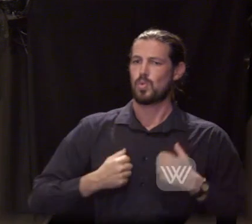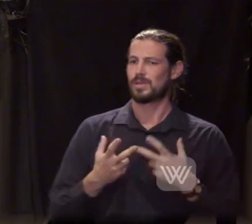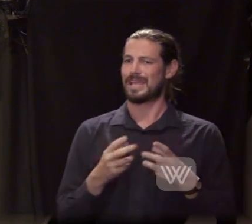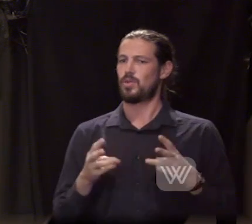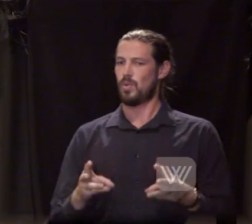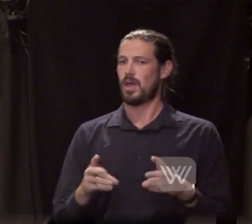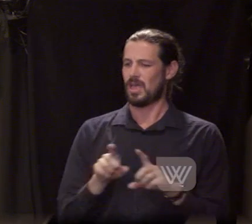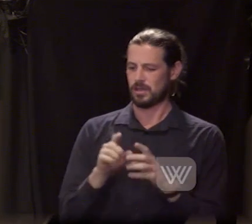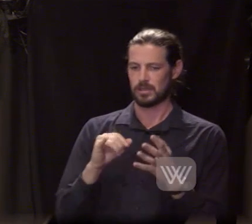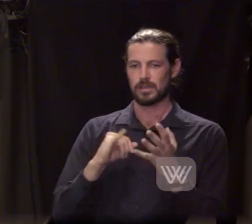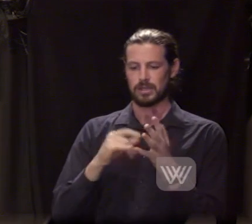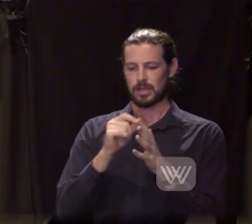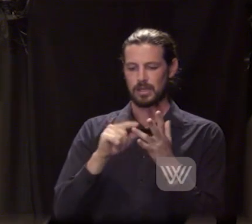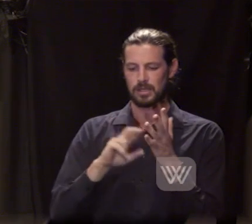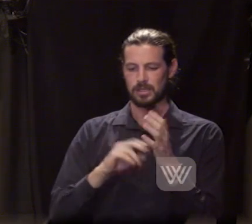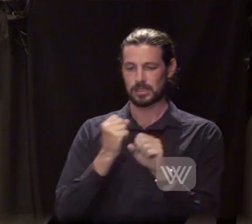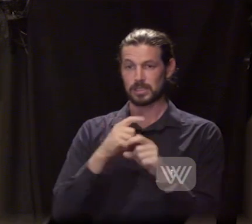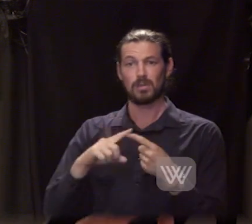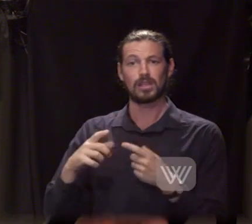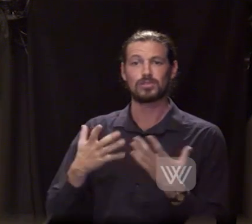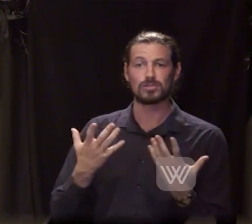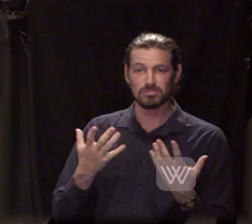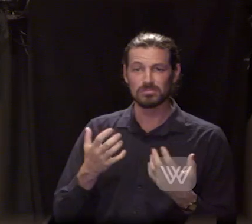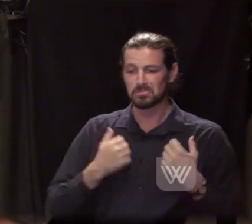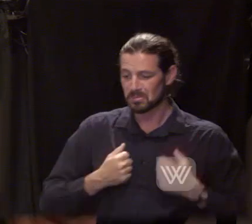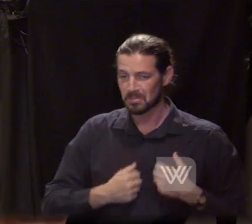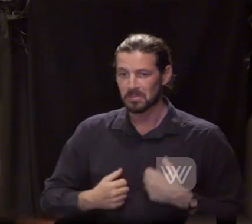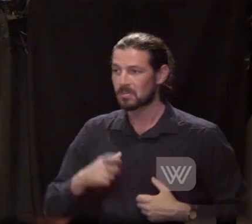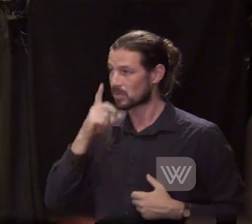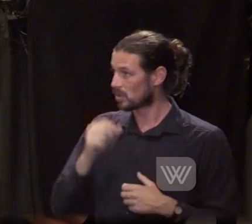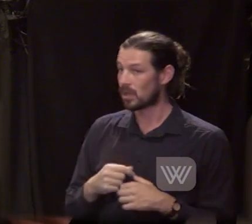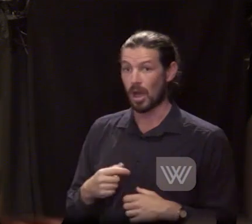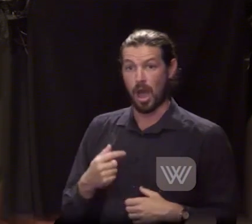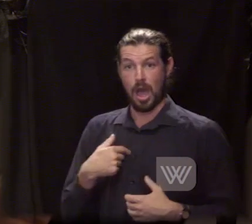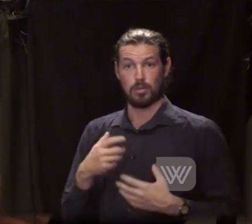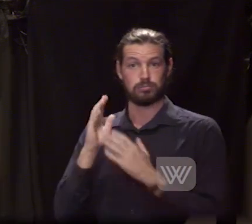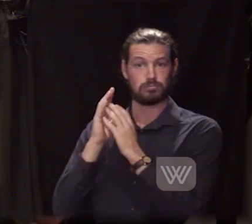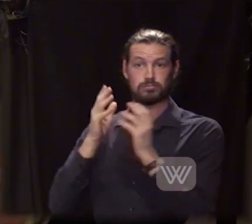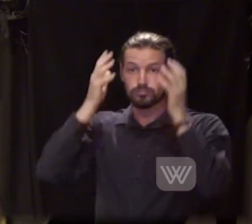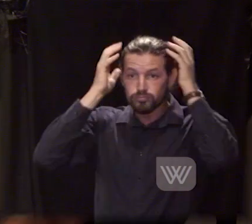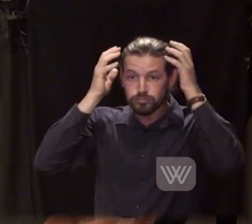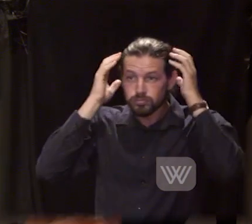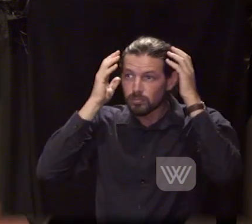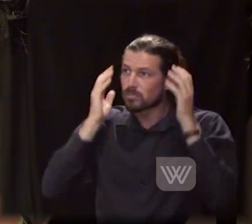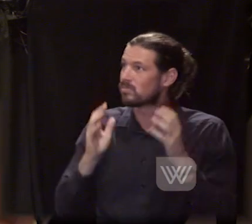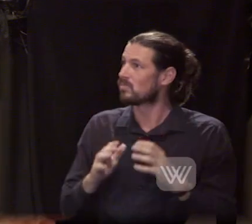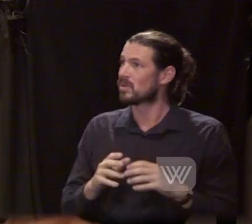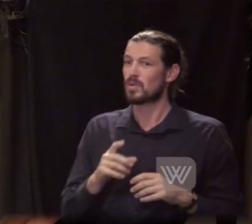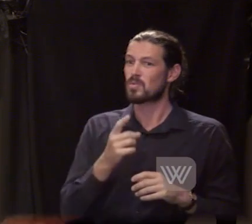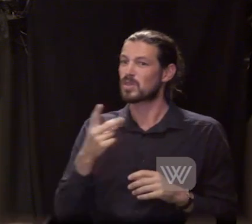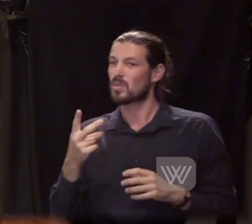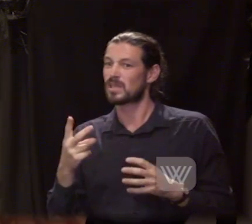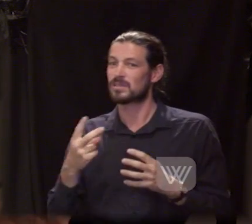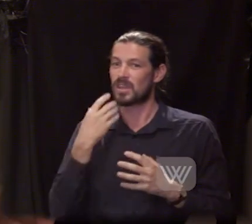ended up washing my hair more than once a week just because I could. And if I saved all my water from taking a shower, on the